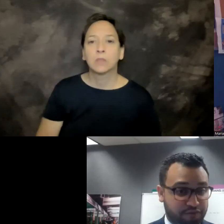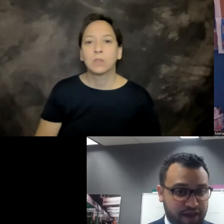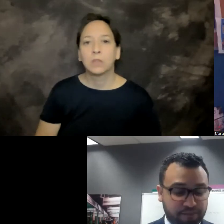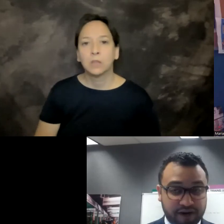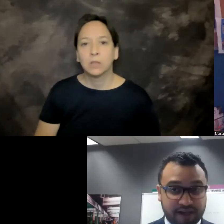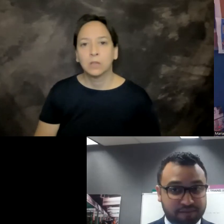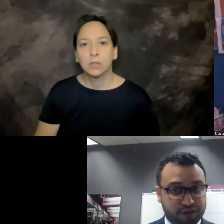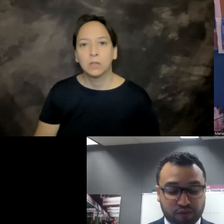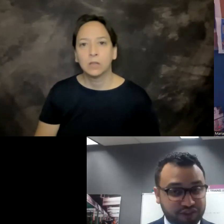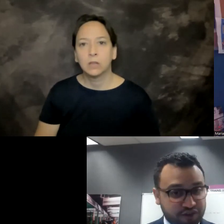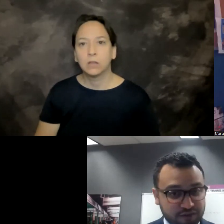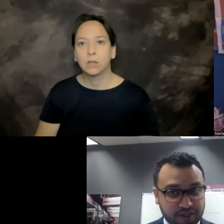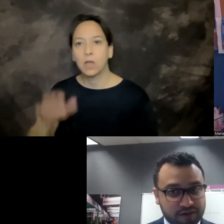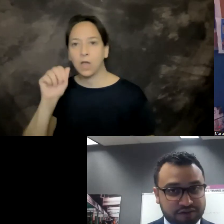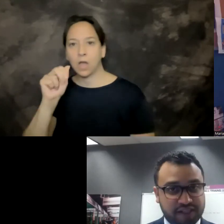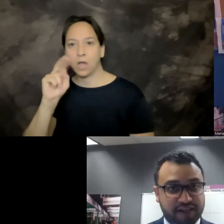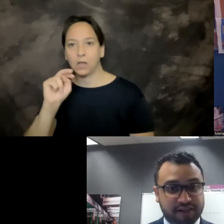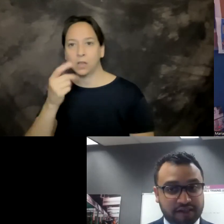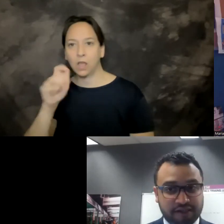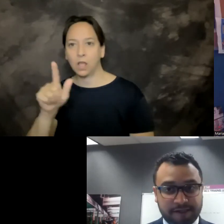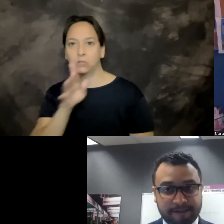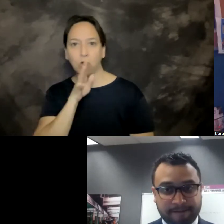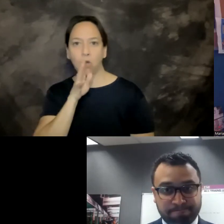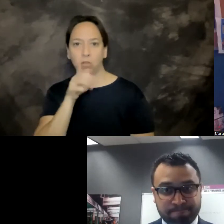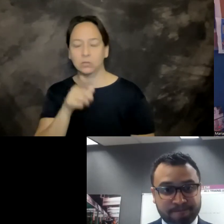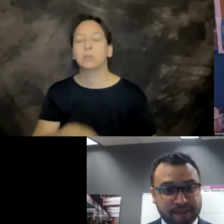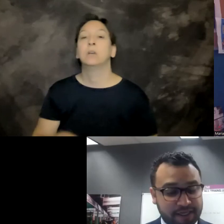Thank you for that, Brenda. Look, we certainly understand